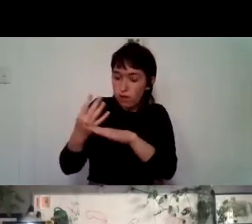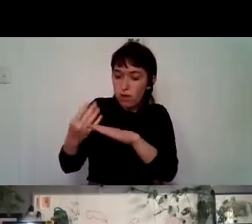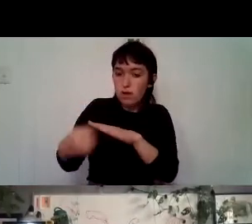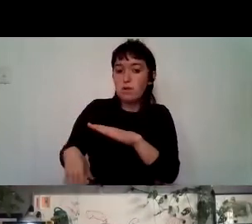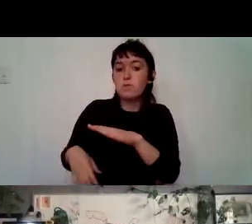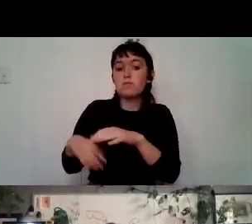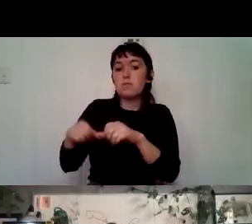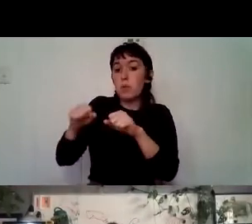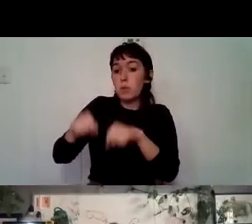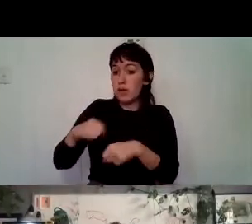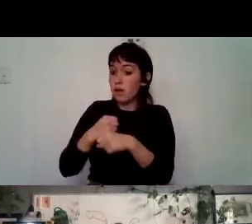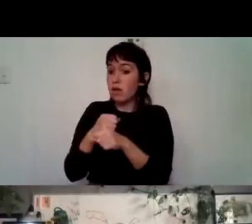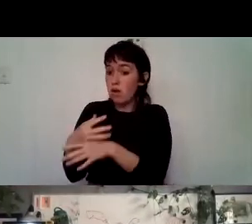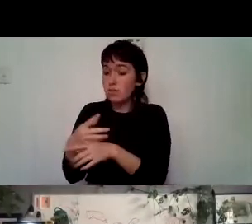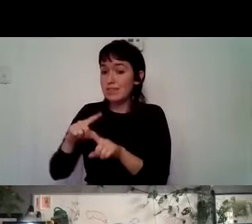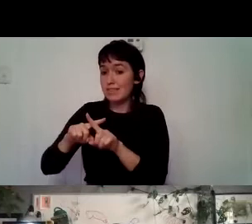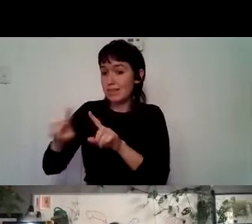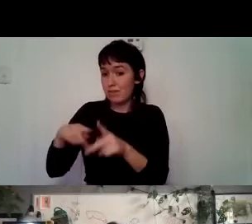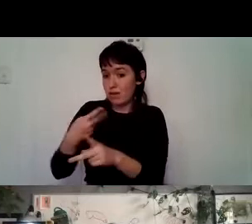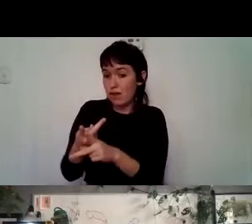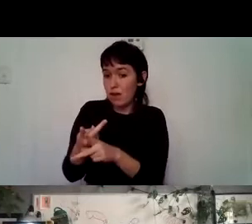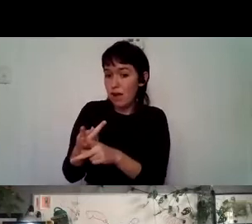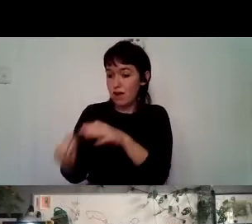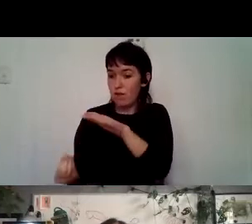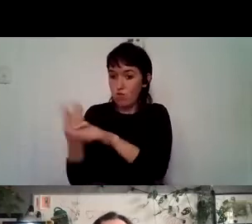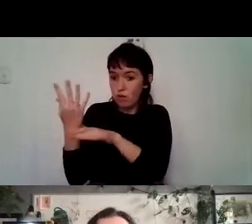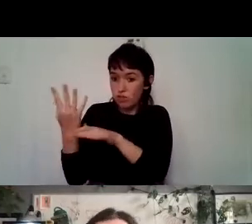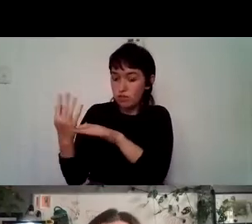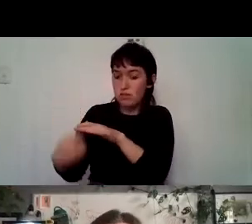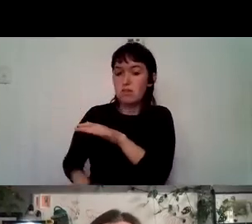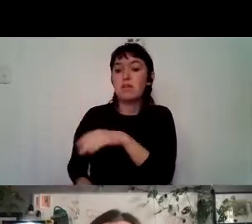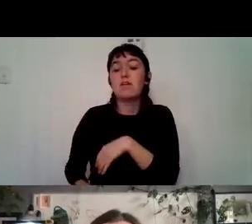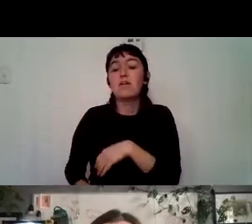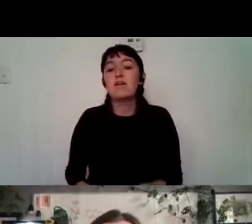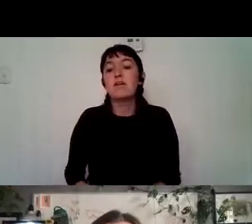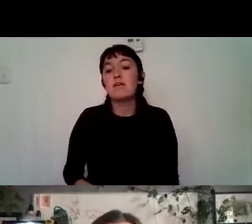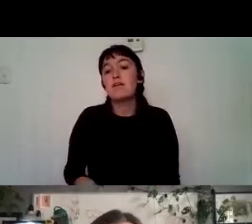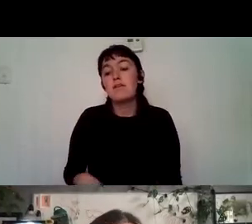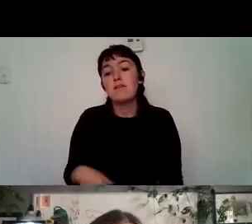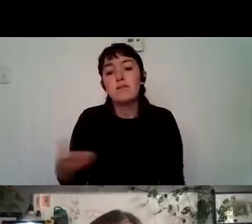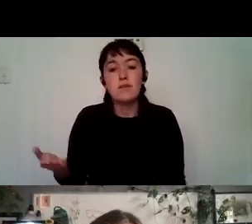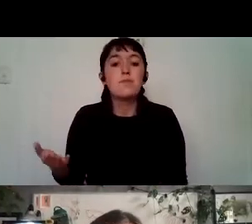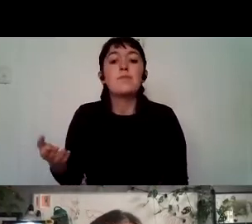of eruption that is caused by interaction of magma, which is hot, with water.